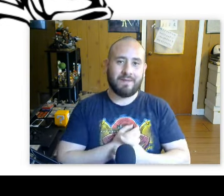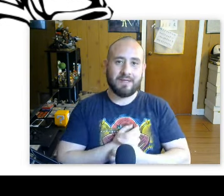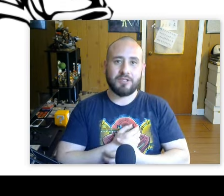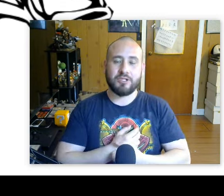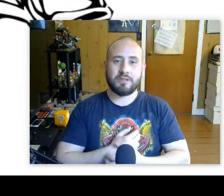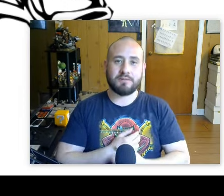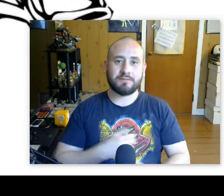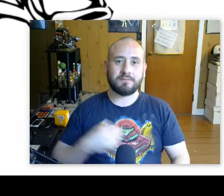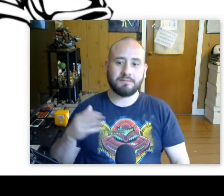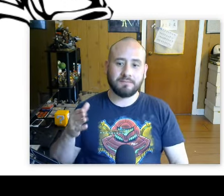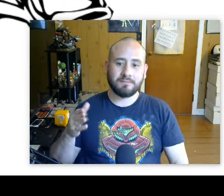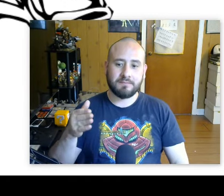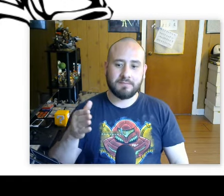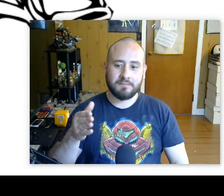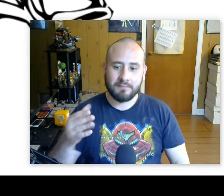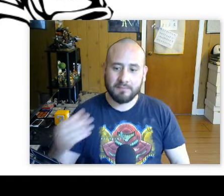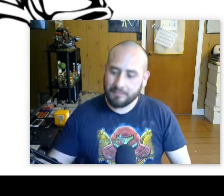fish,